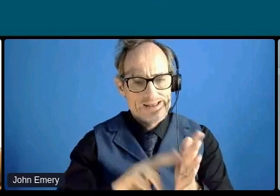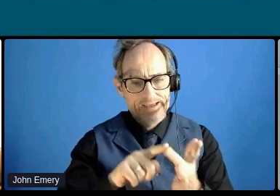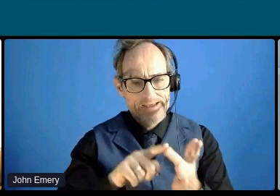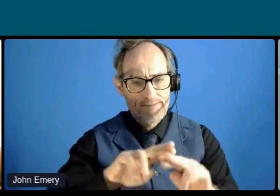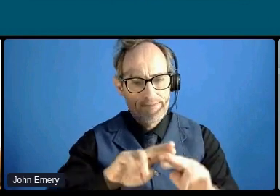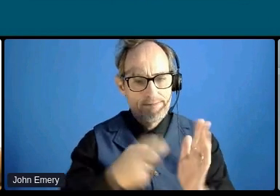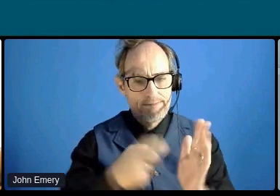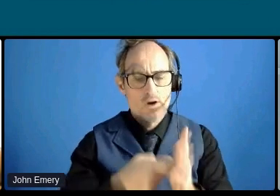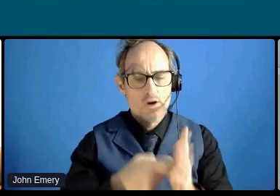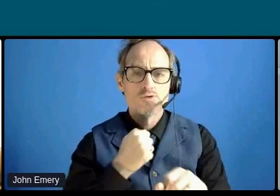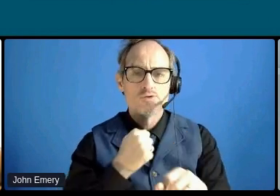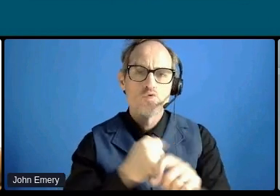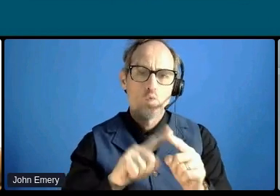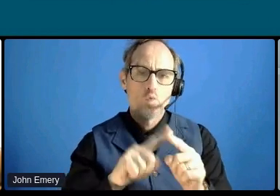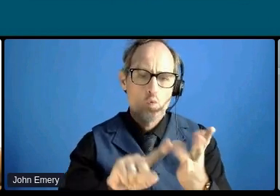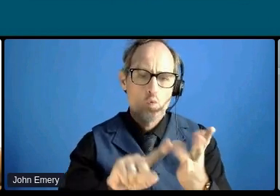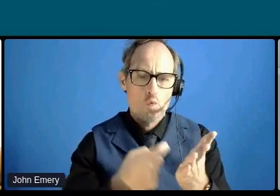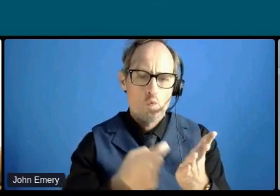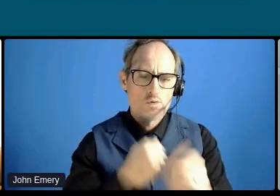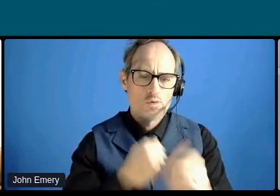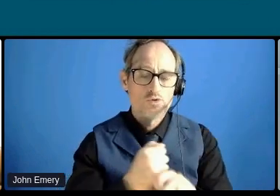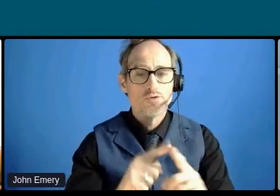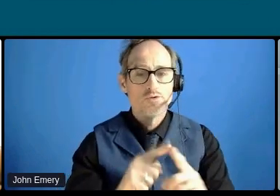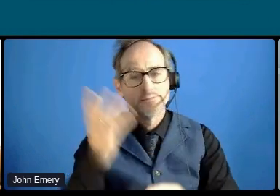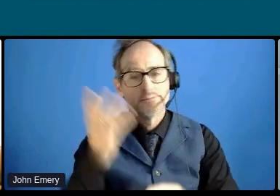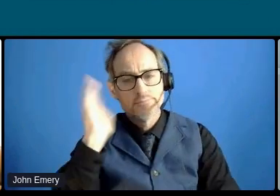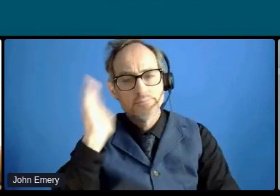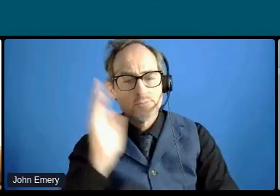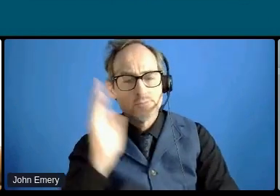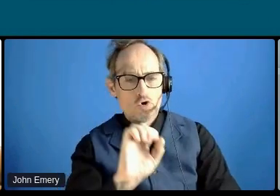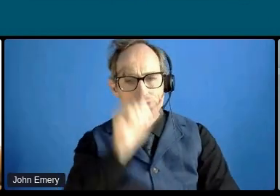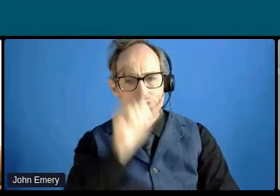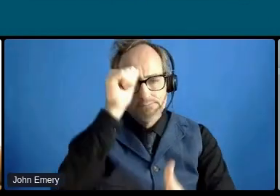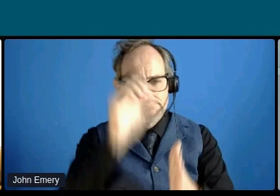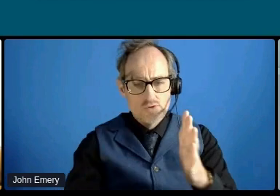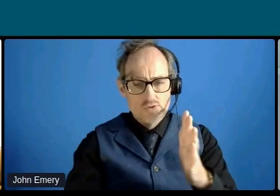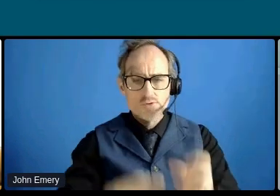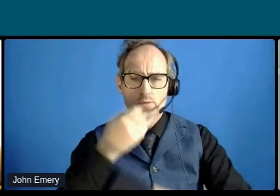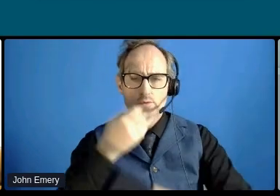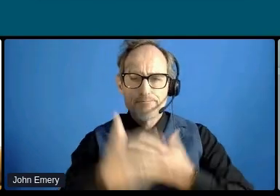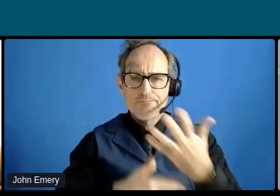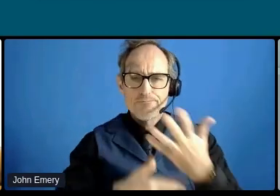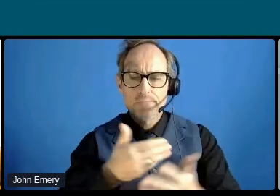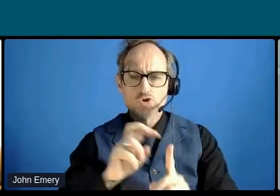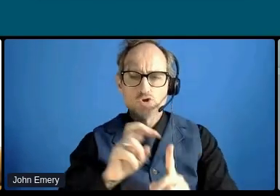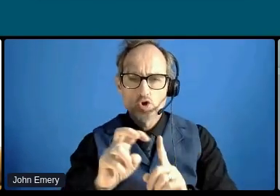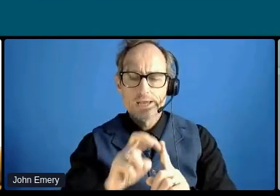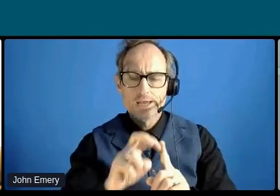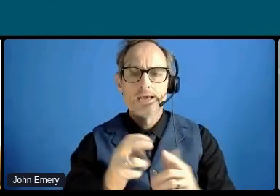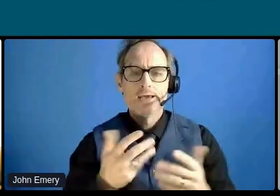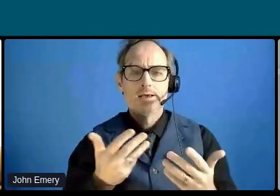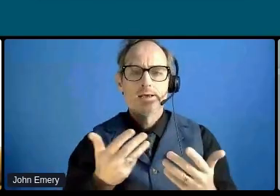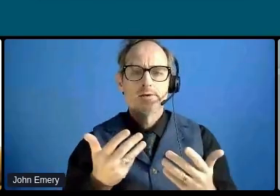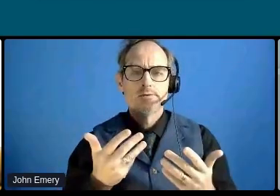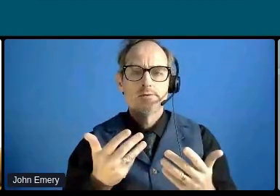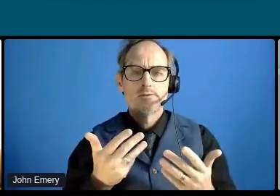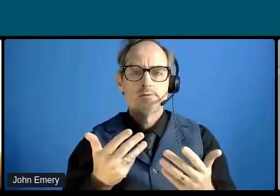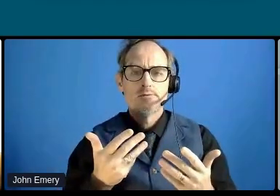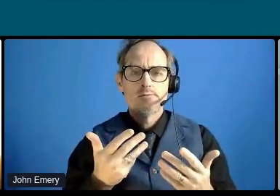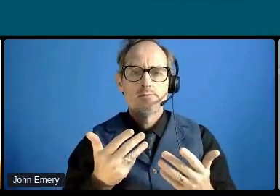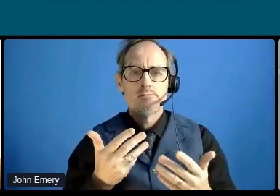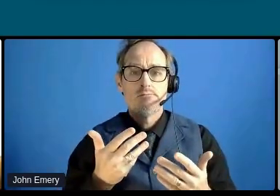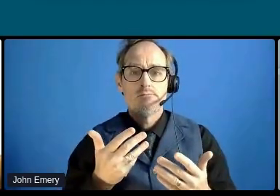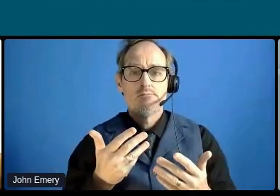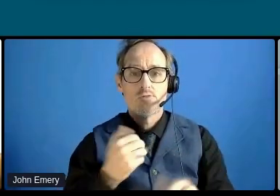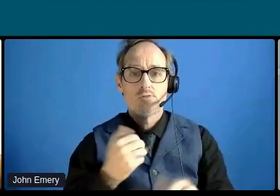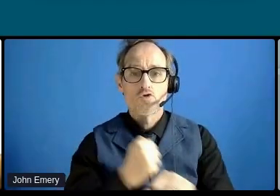about how she found the overall journey. So the fact that Goldsmiths